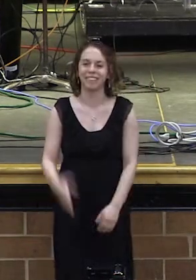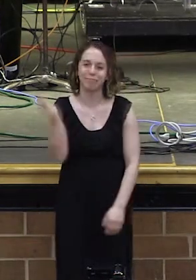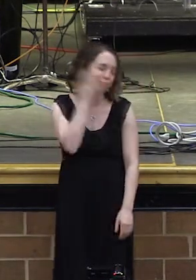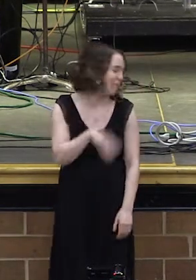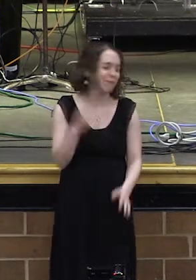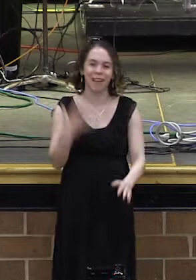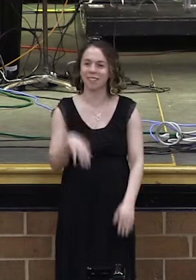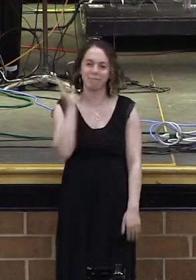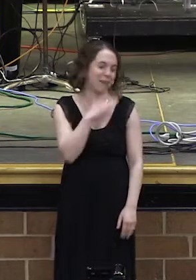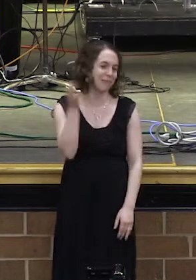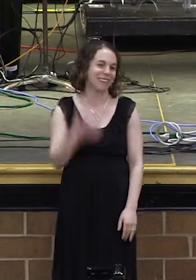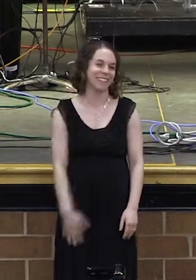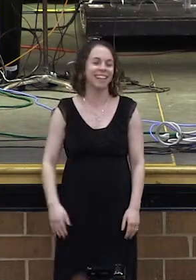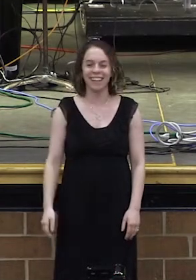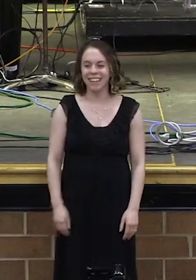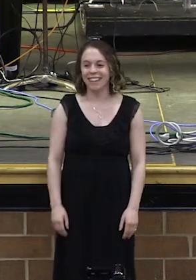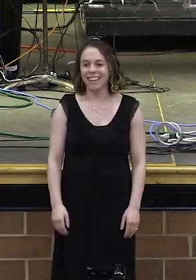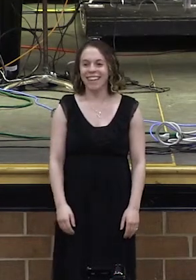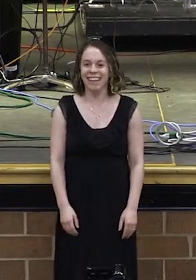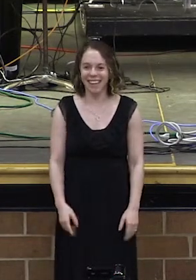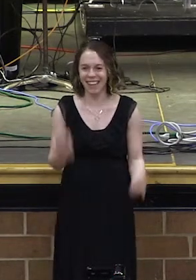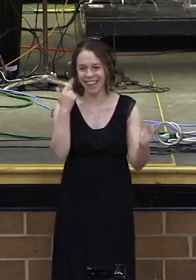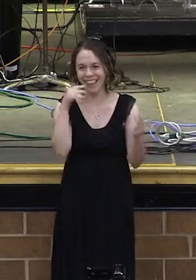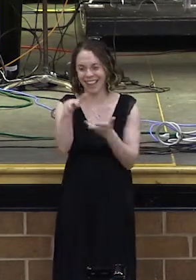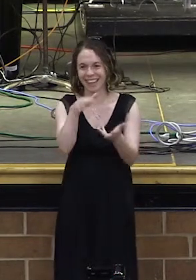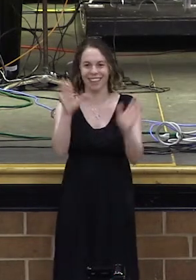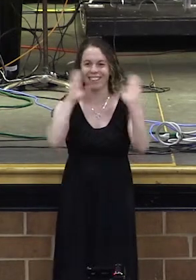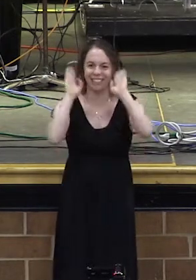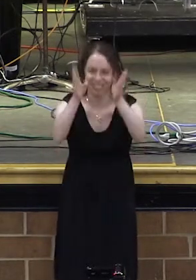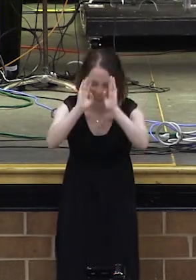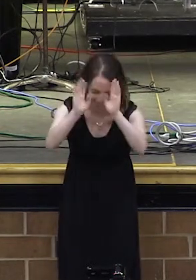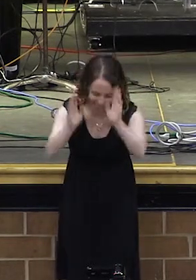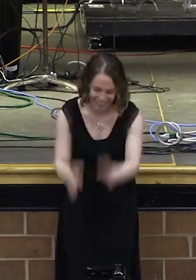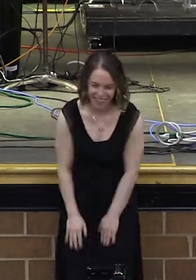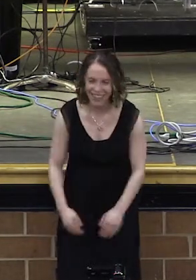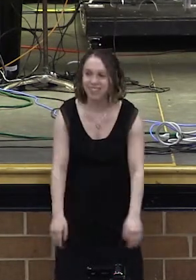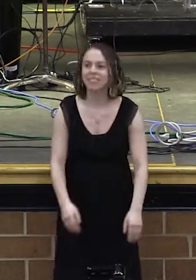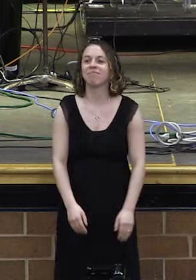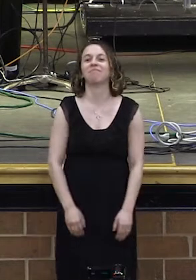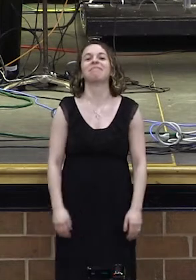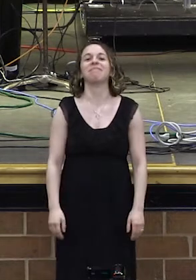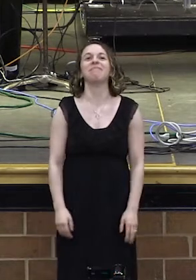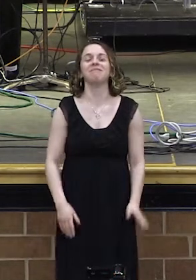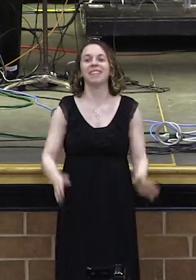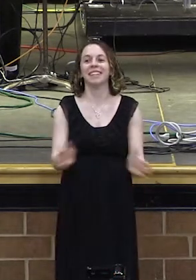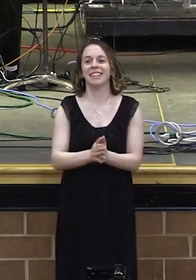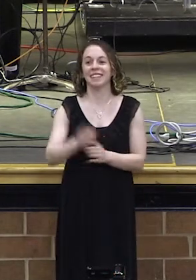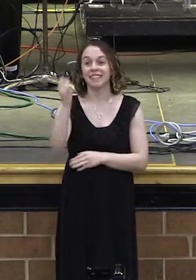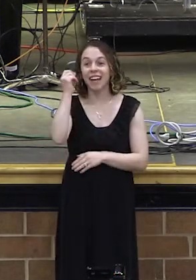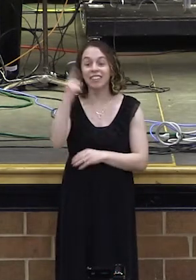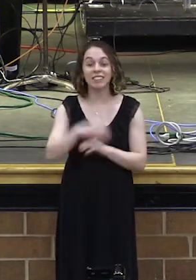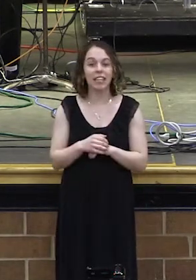news here verse 20 listen it says but I have this now this is Jesus talk this is the loving